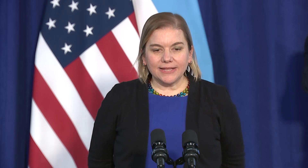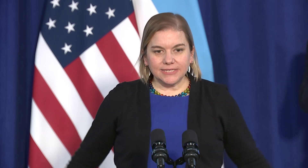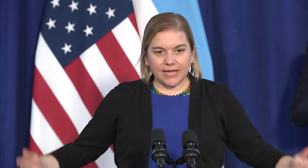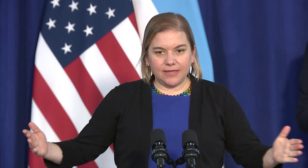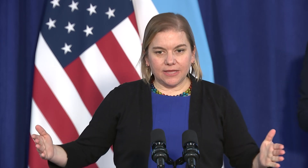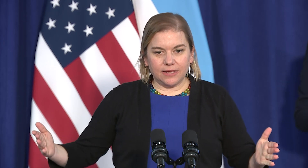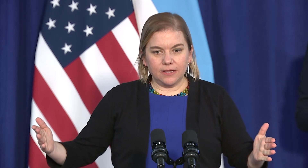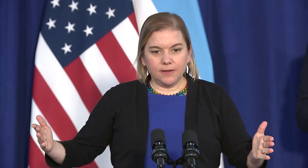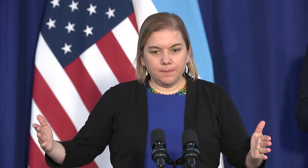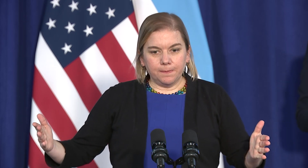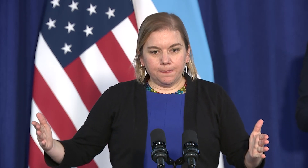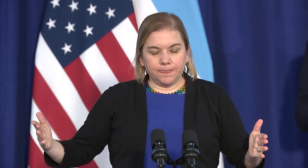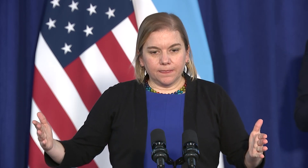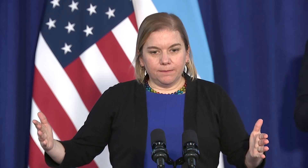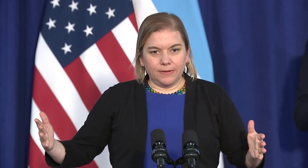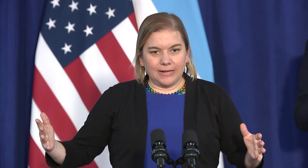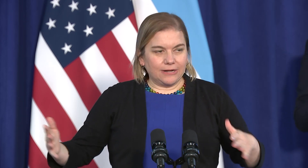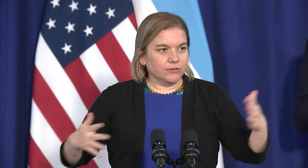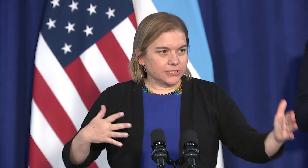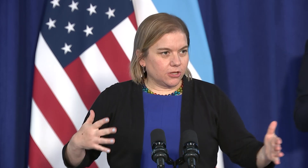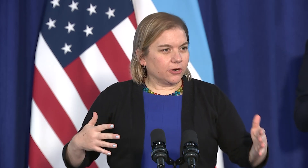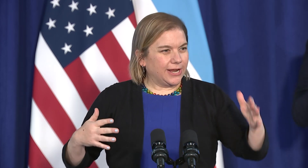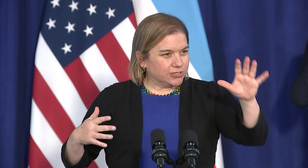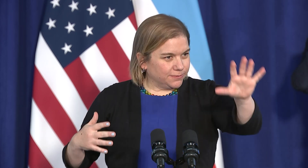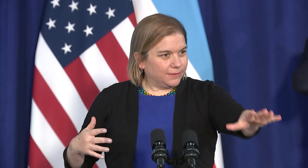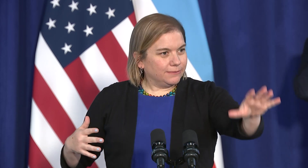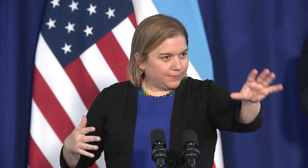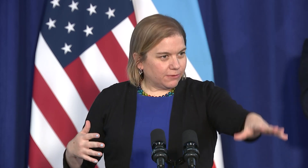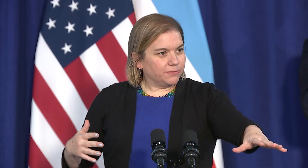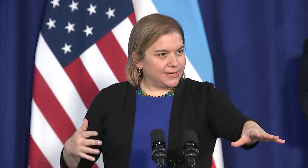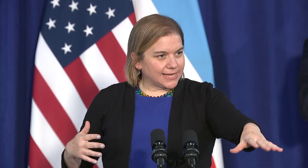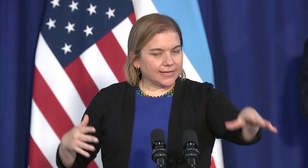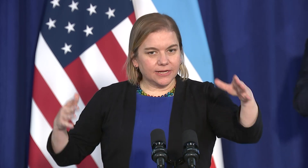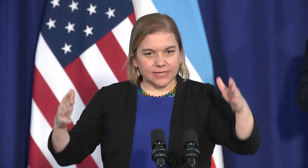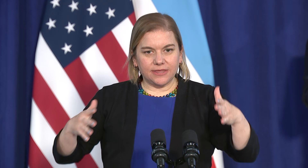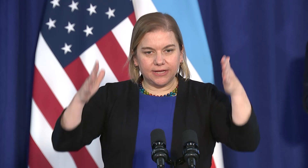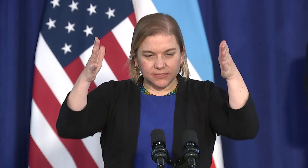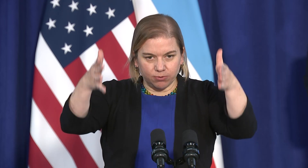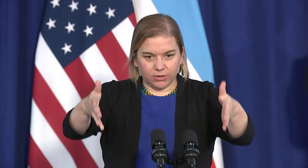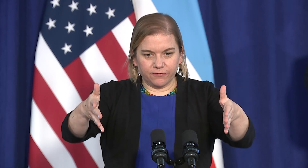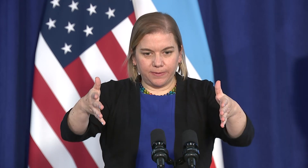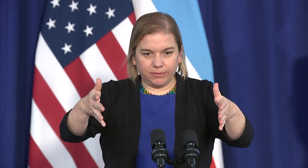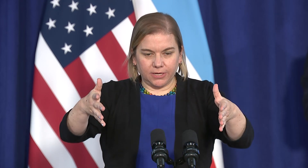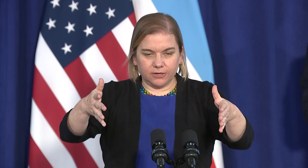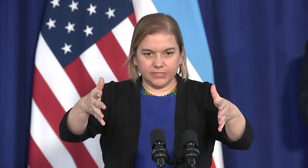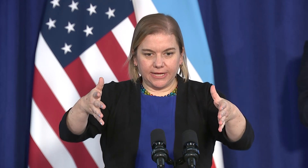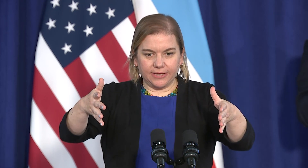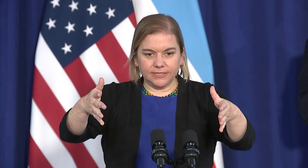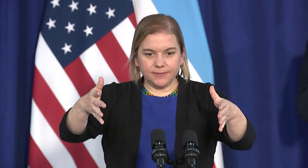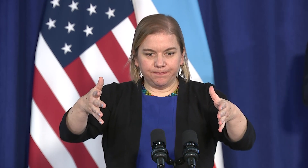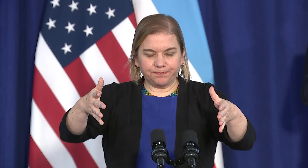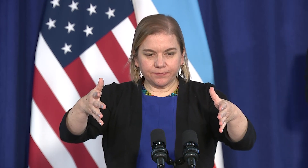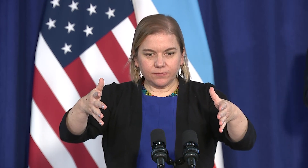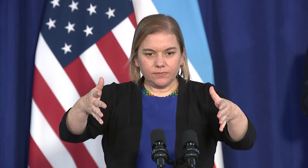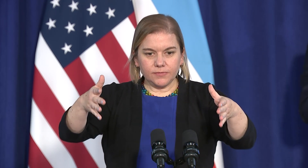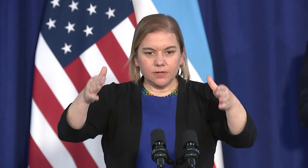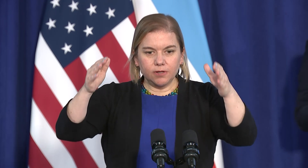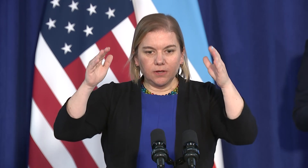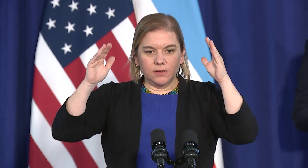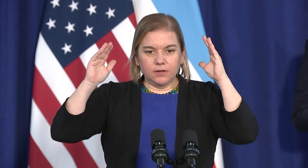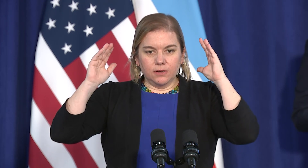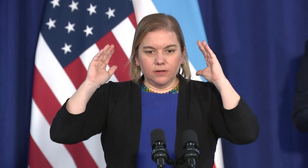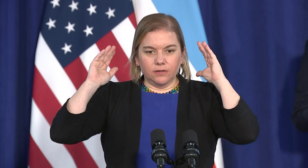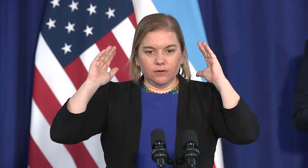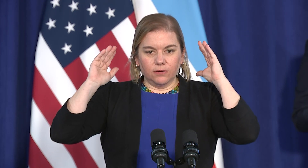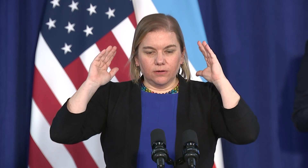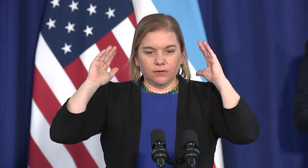I can say that, and I know this is a longer answer, but bear with me a second, because I think it's important for people to understand this.